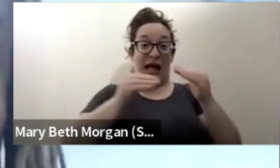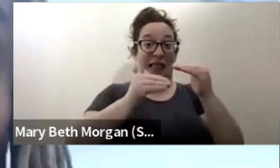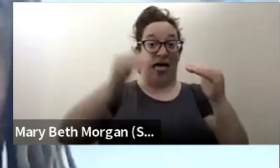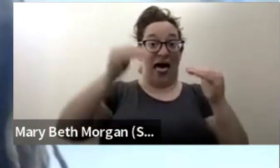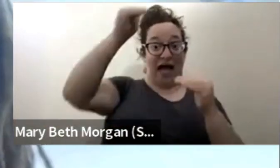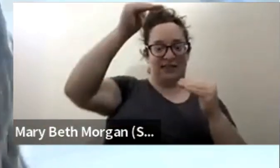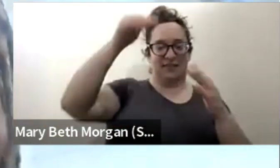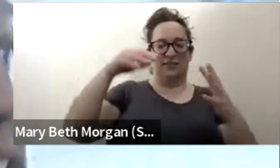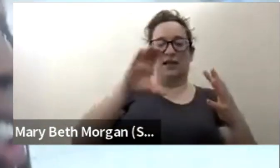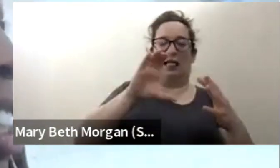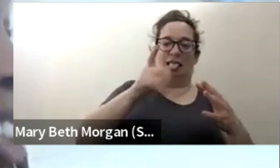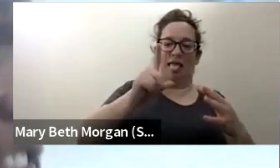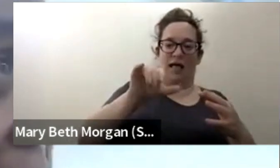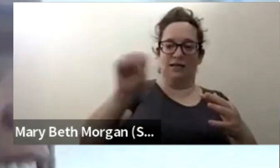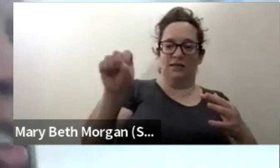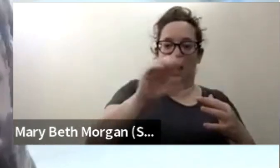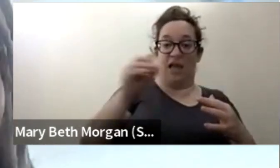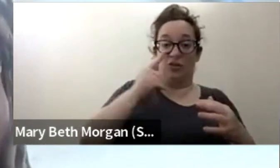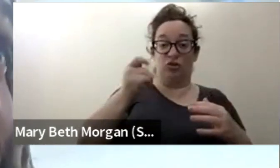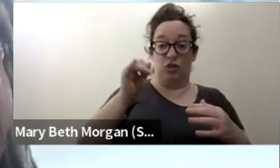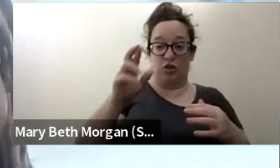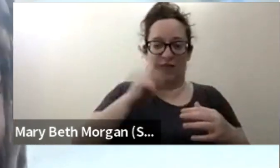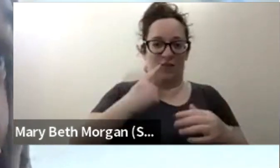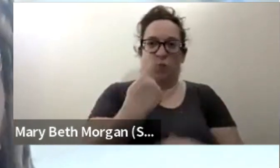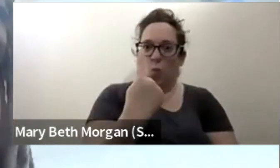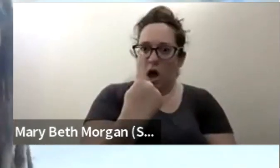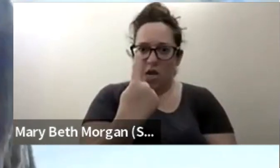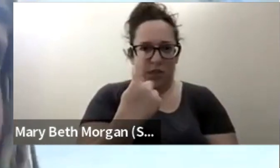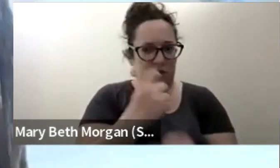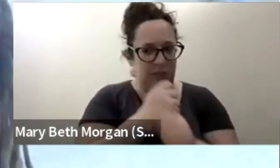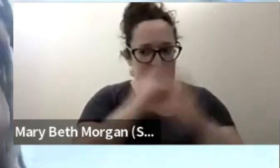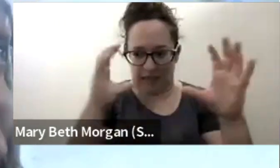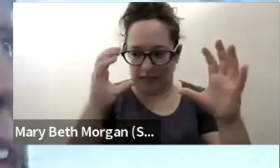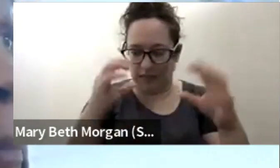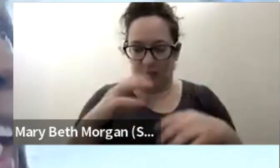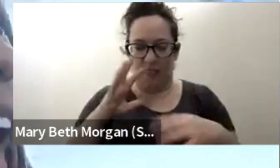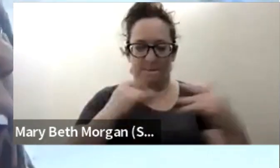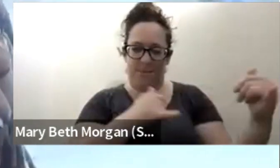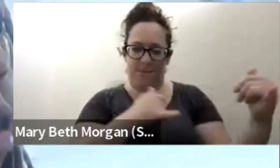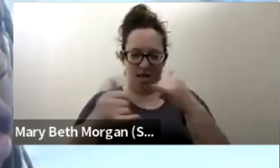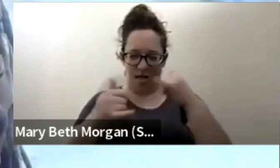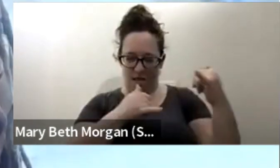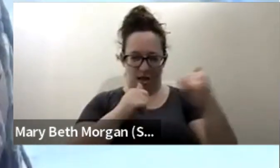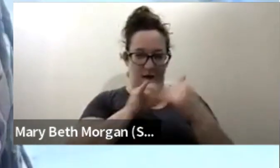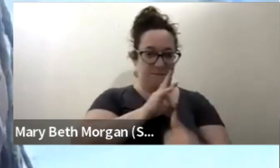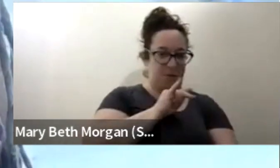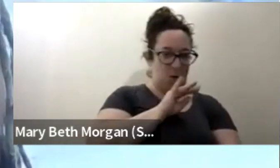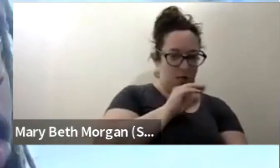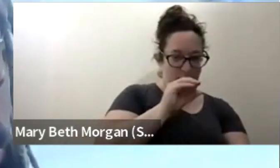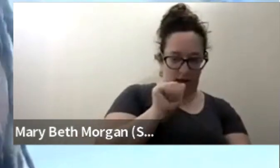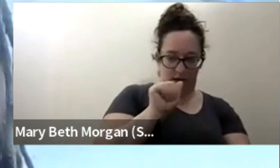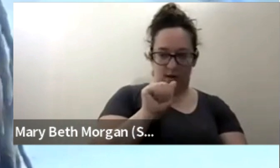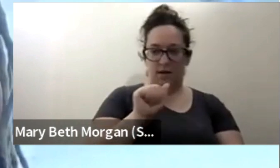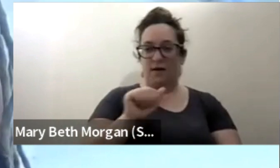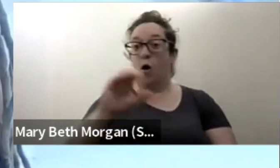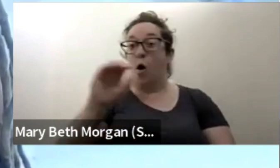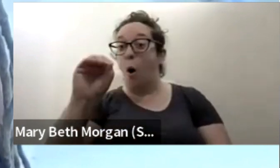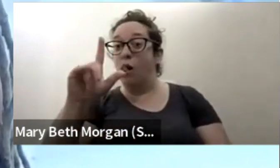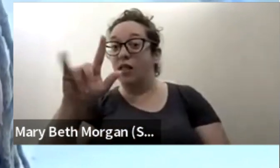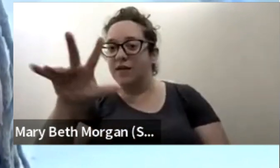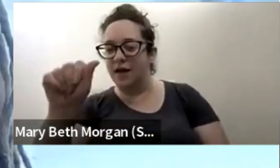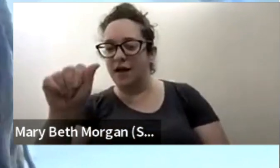mixing up of class and gender already starts to happen in this one scene. And they toy